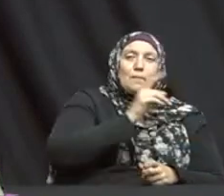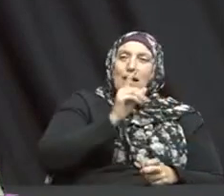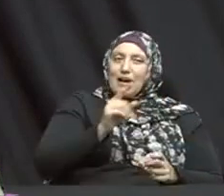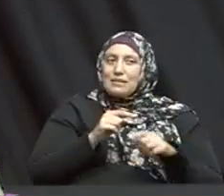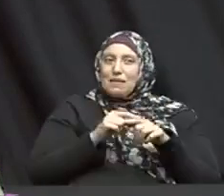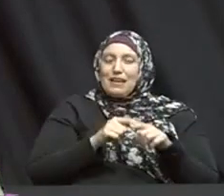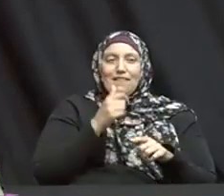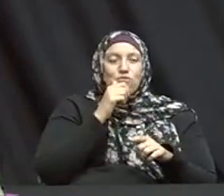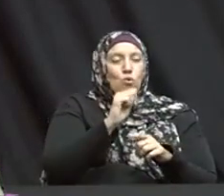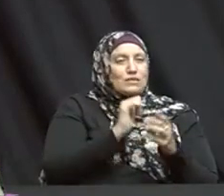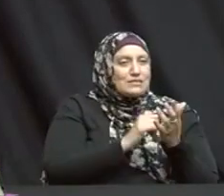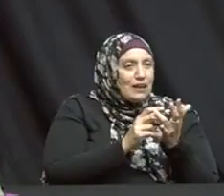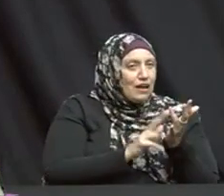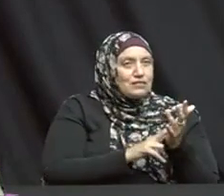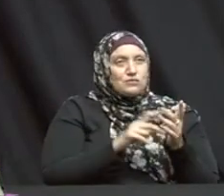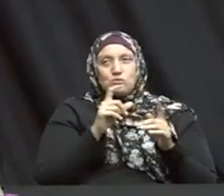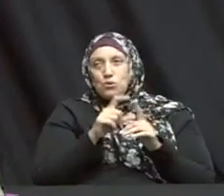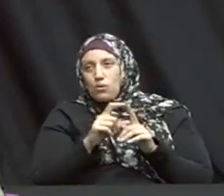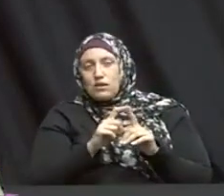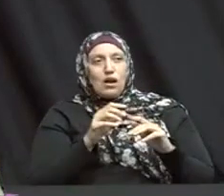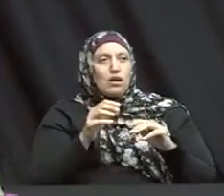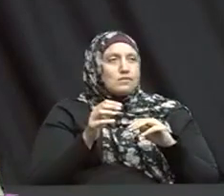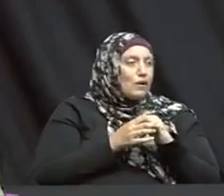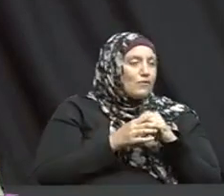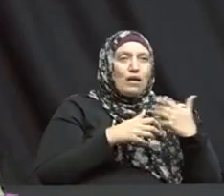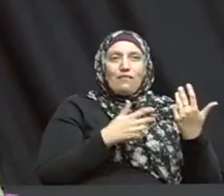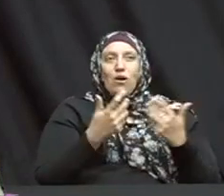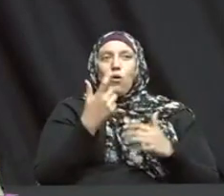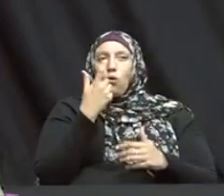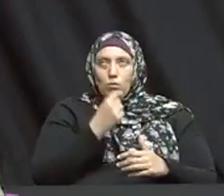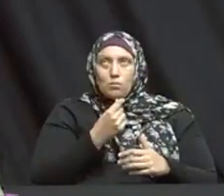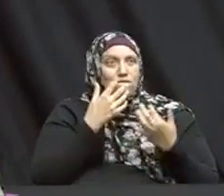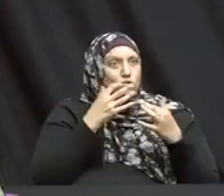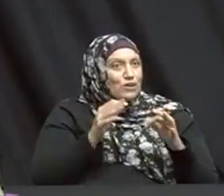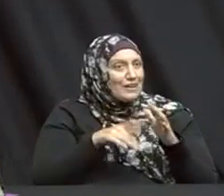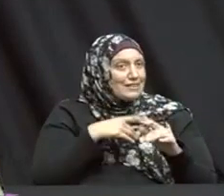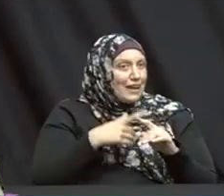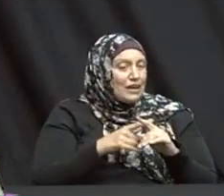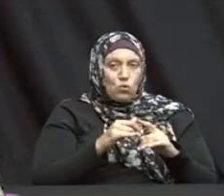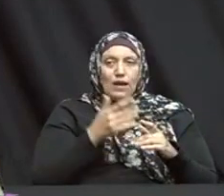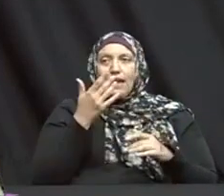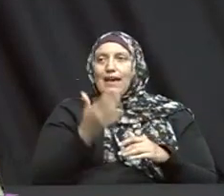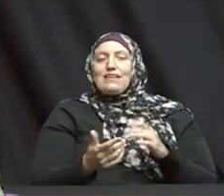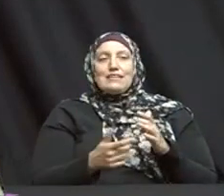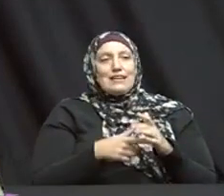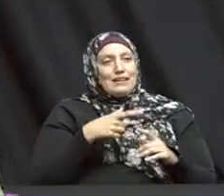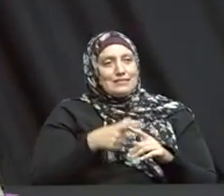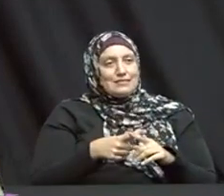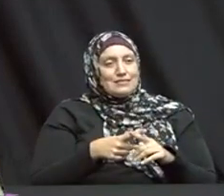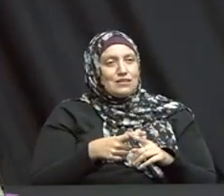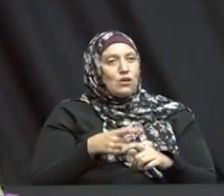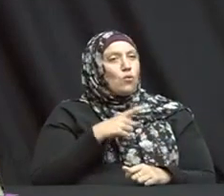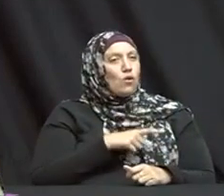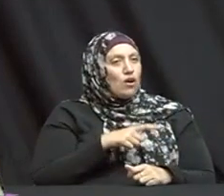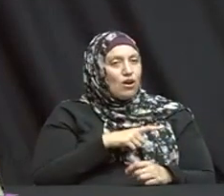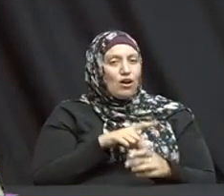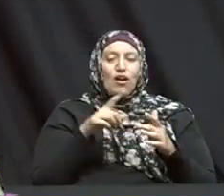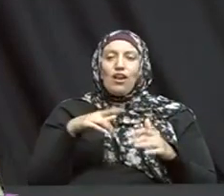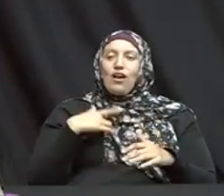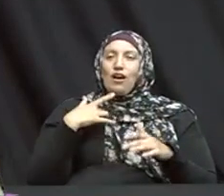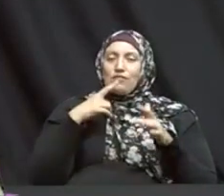tax treatments. They could even be tax-free. And the reason why that's common is because life insurance premiums